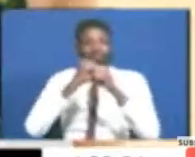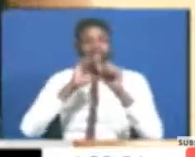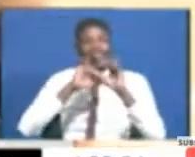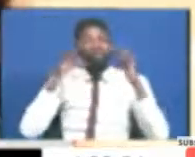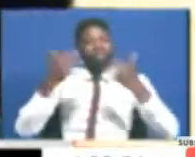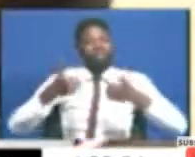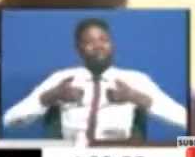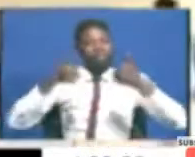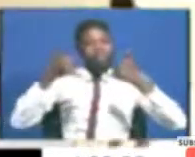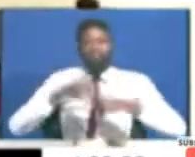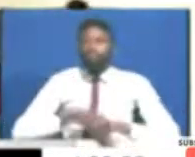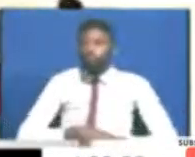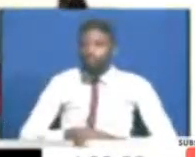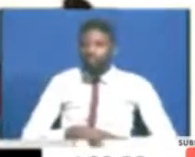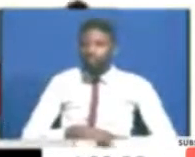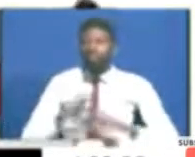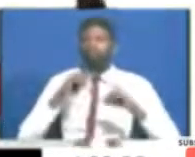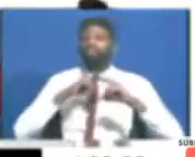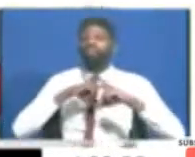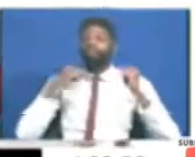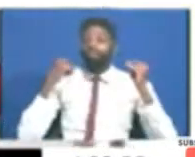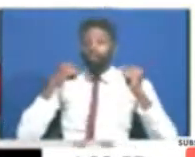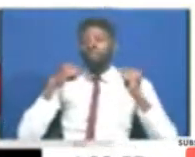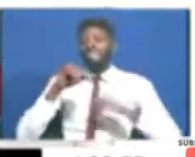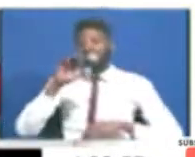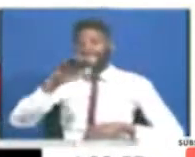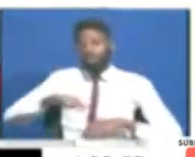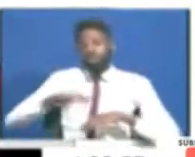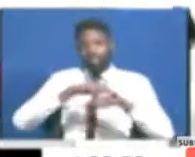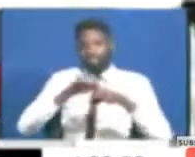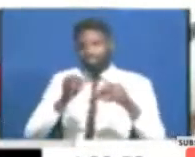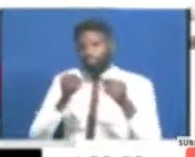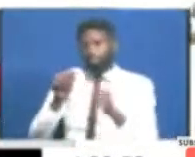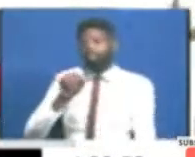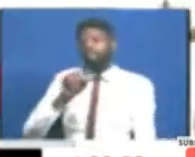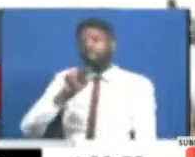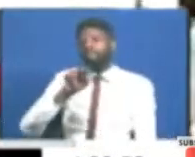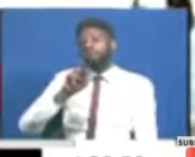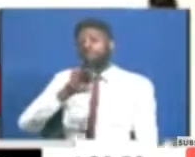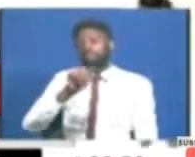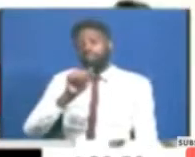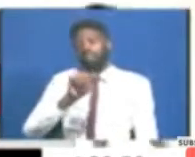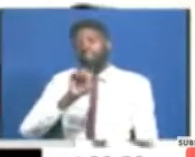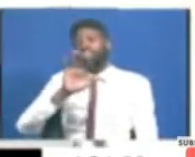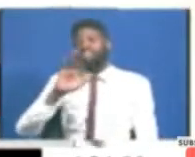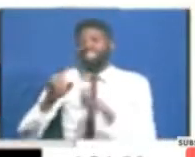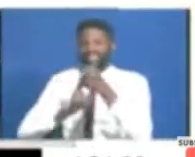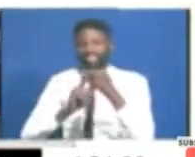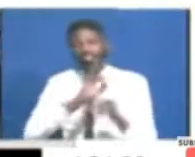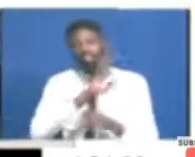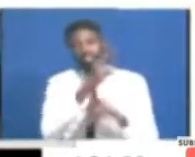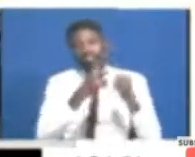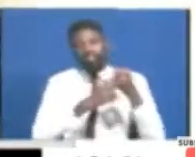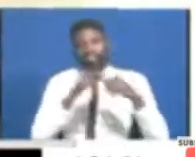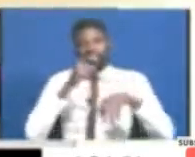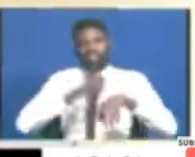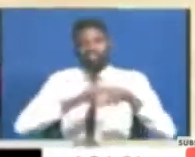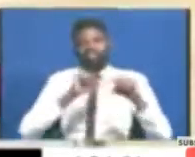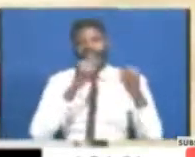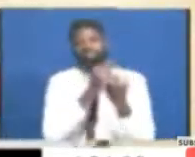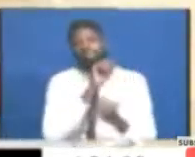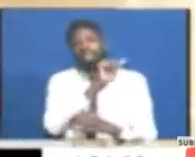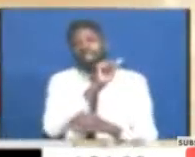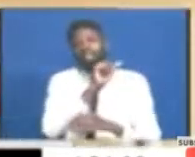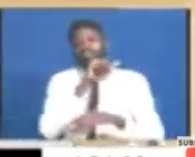Host South Africa thrashed Namibia 66-7 in a Group A match at the 2023 Netball World Cup